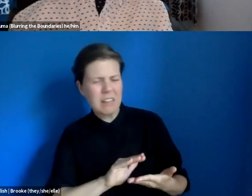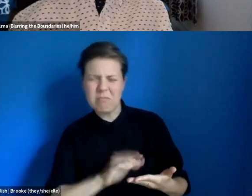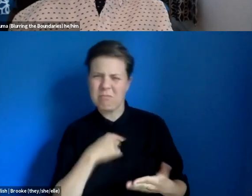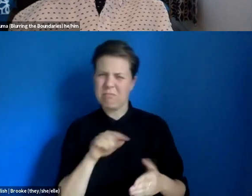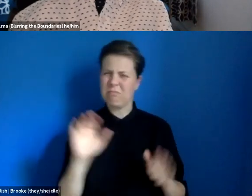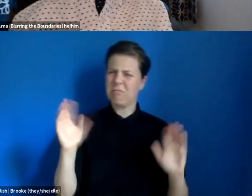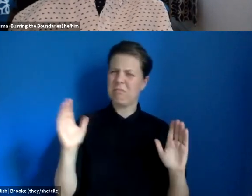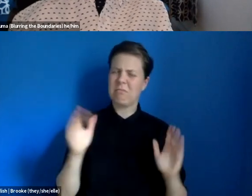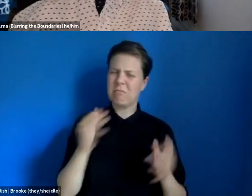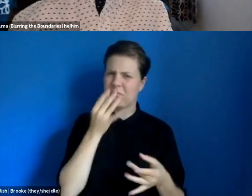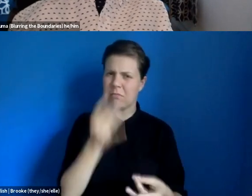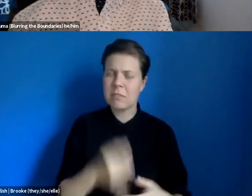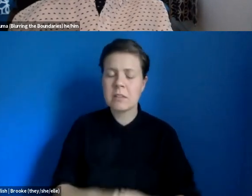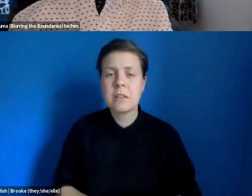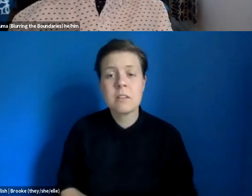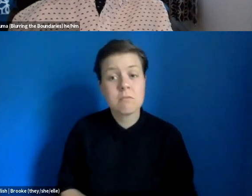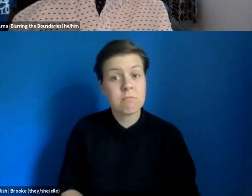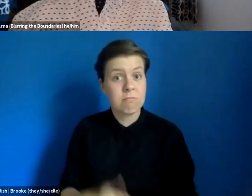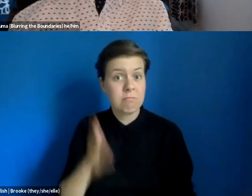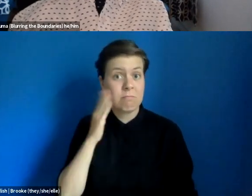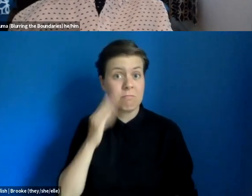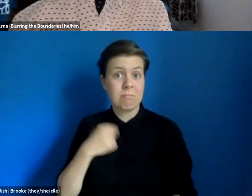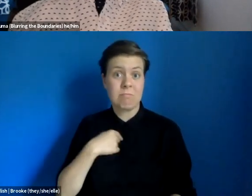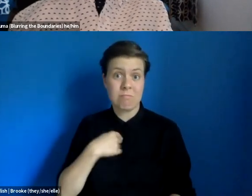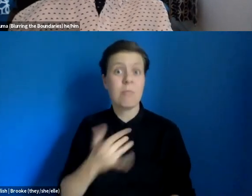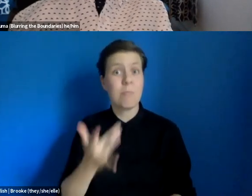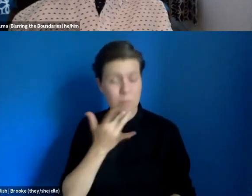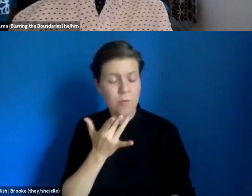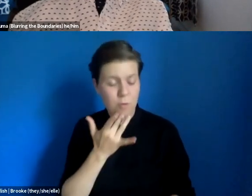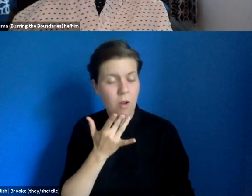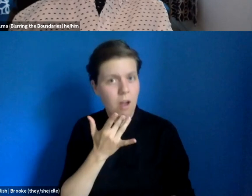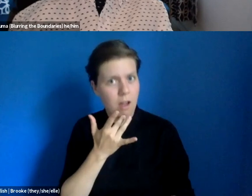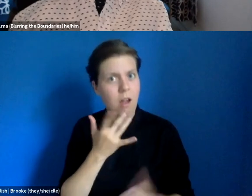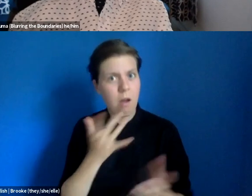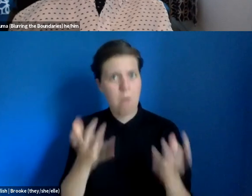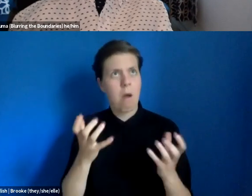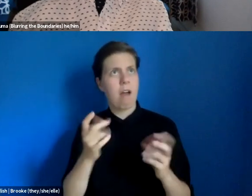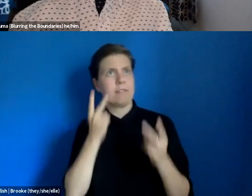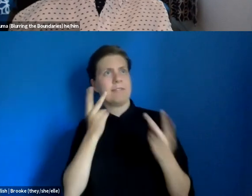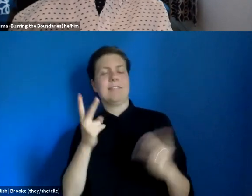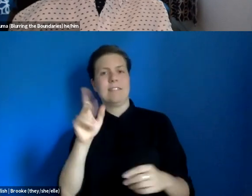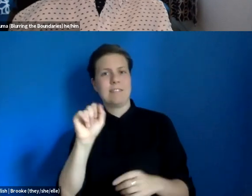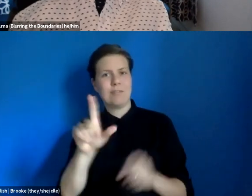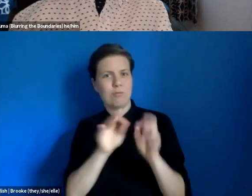music events with music ASL interpreters. I think that'd be really cool.